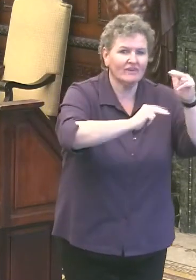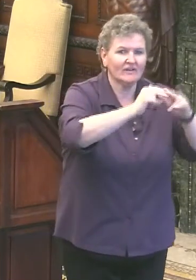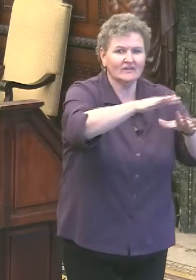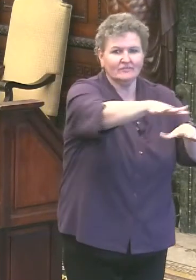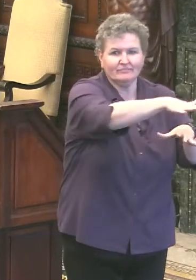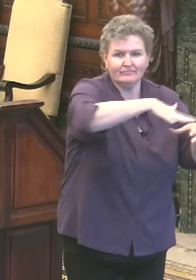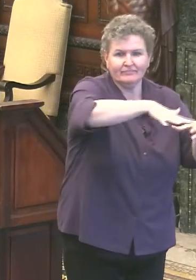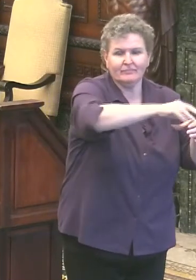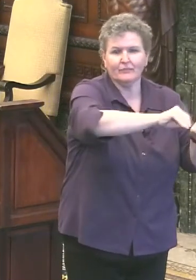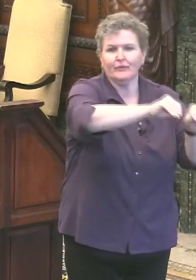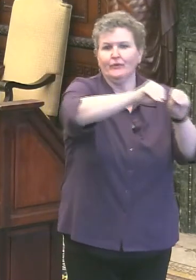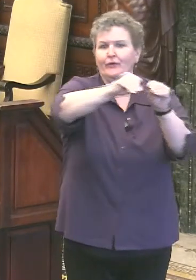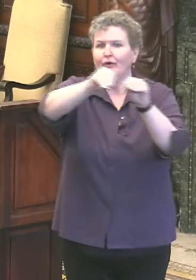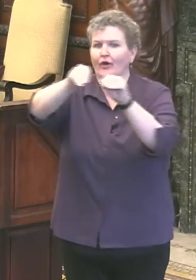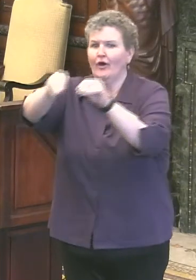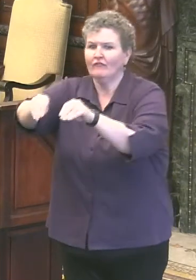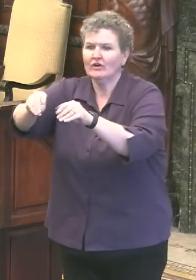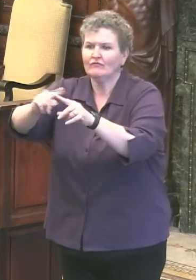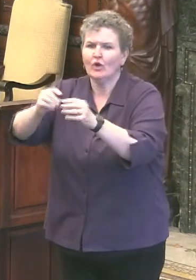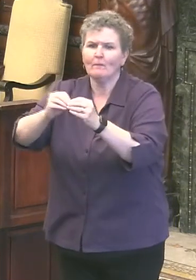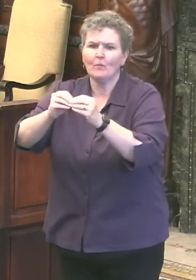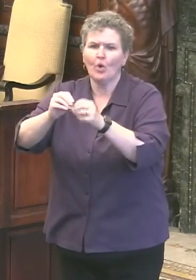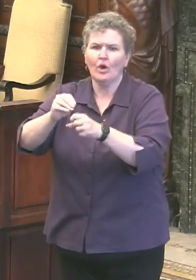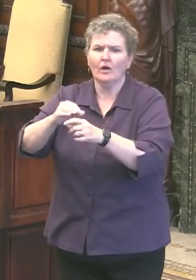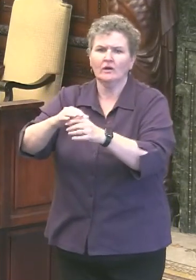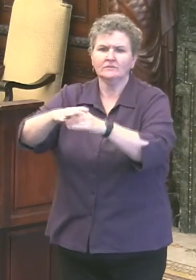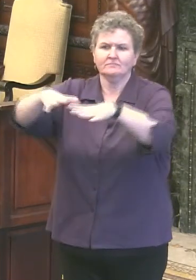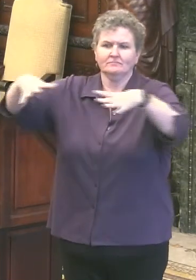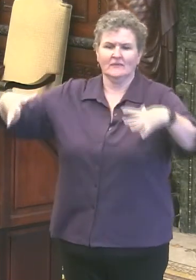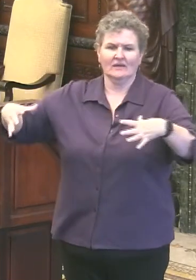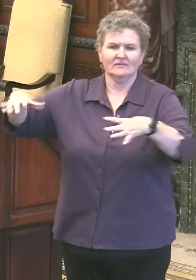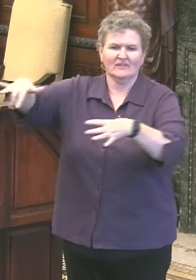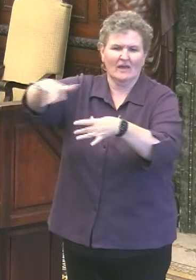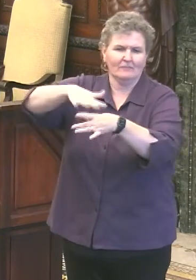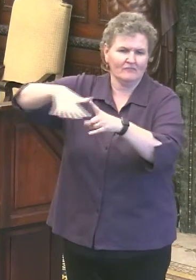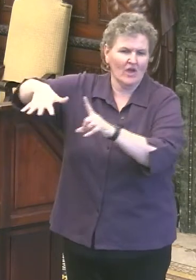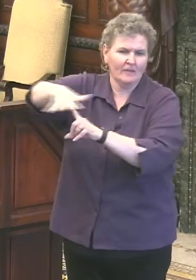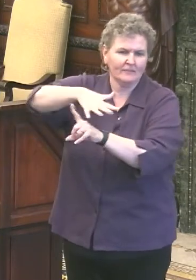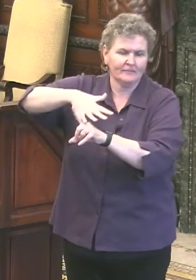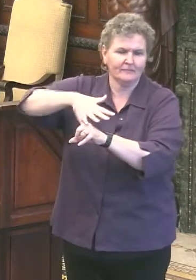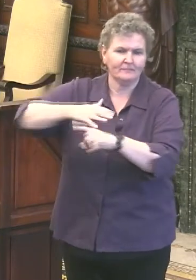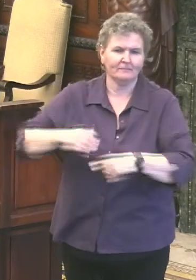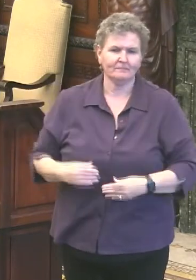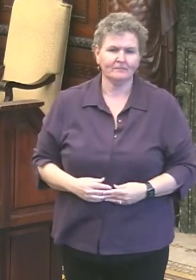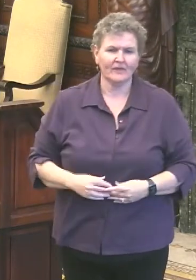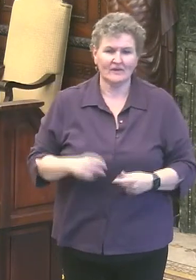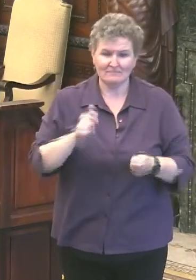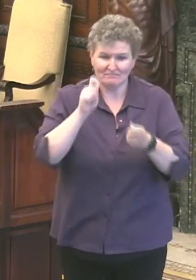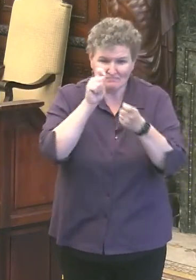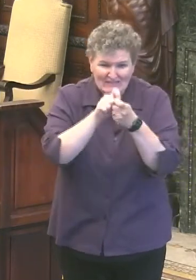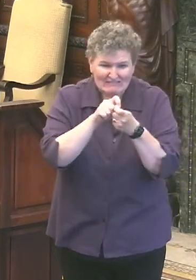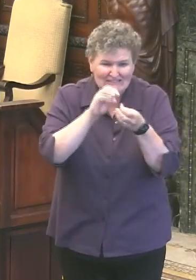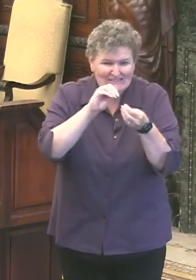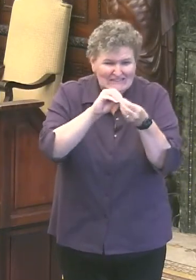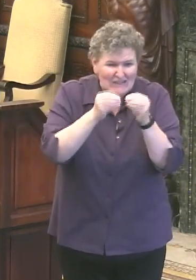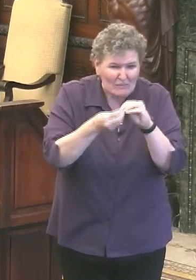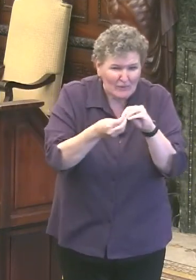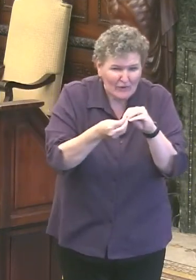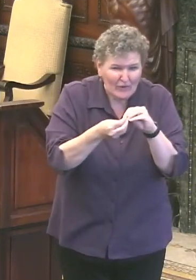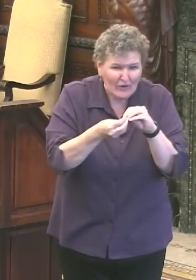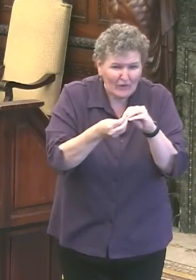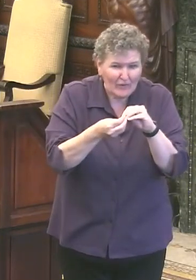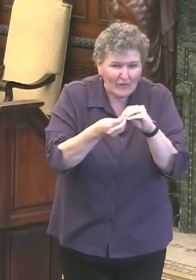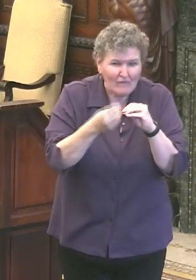pursuing additional space for that activity. I believe I have to use specific numbers on the quarantine